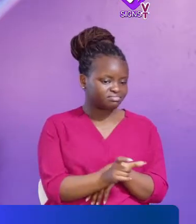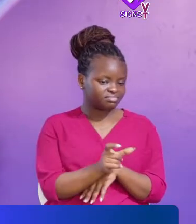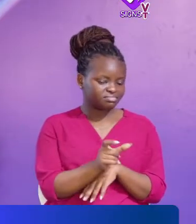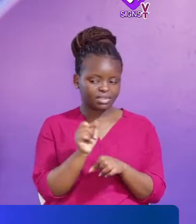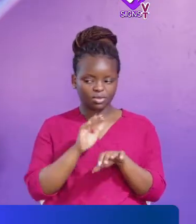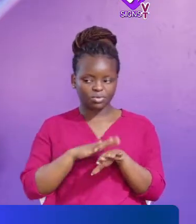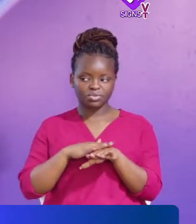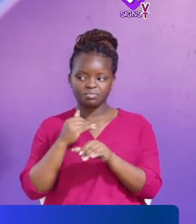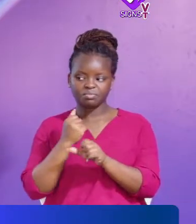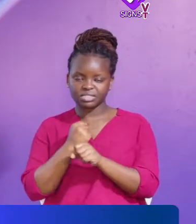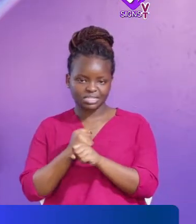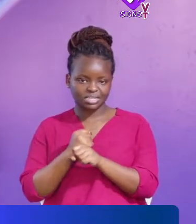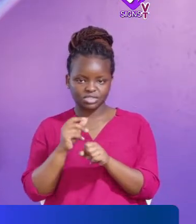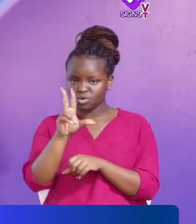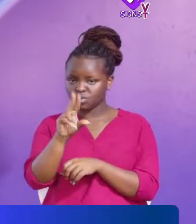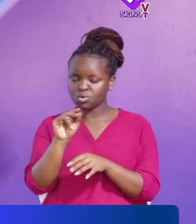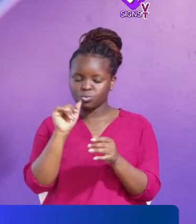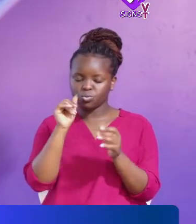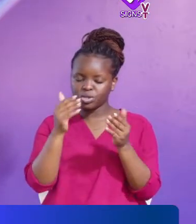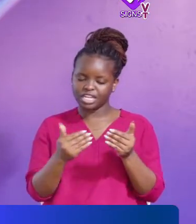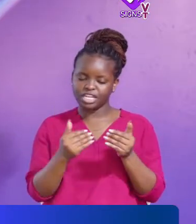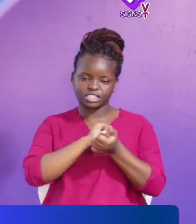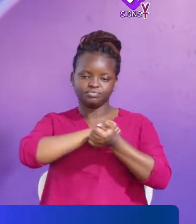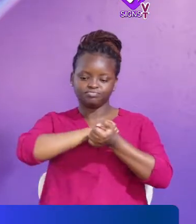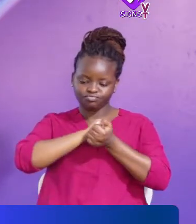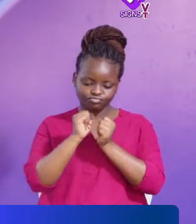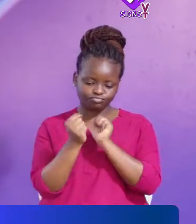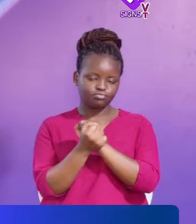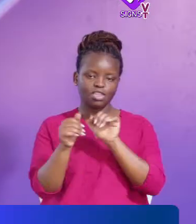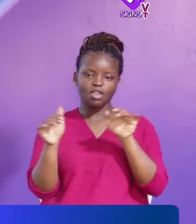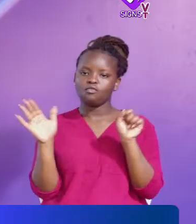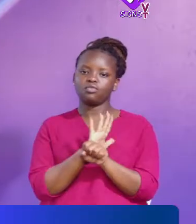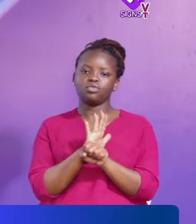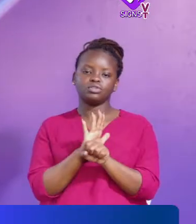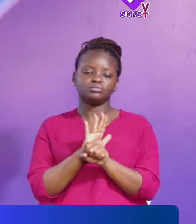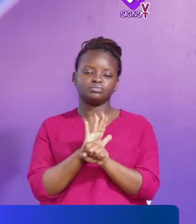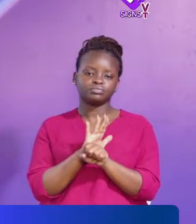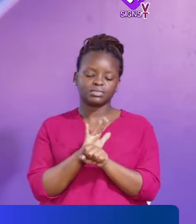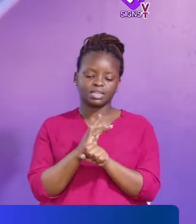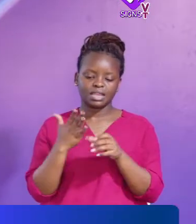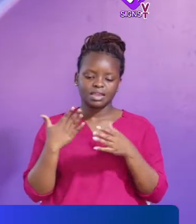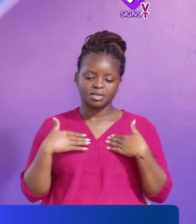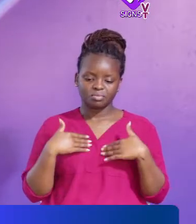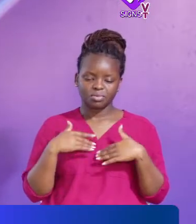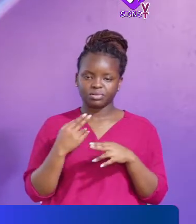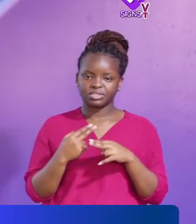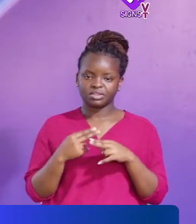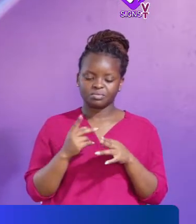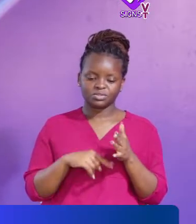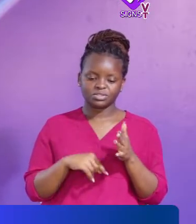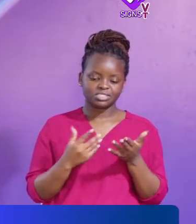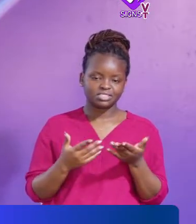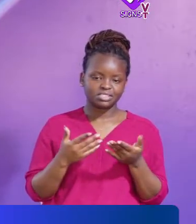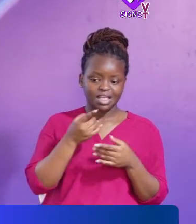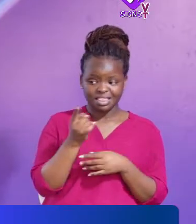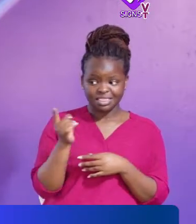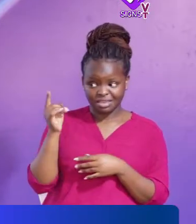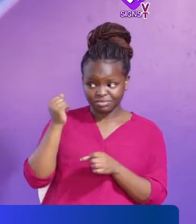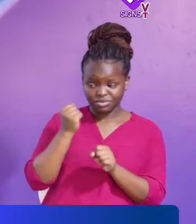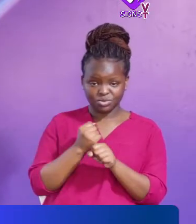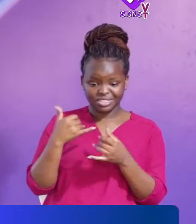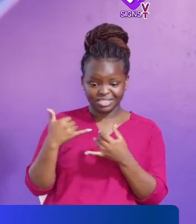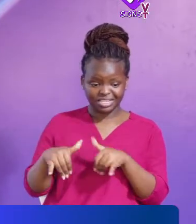No. We need a revolutionary. Yeah. We just need someone who do not know these people, will jail them. Because they have been playing